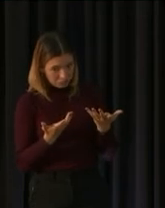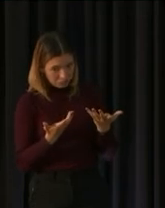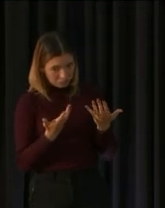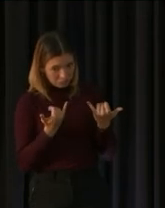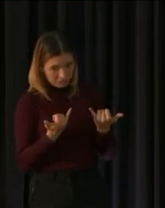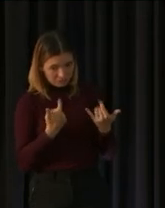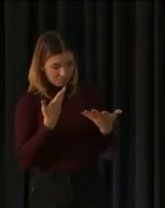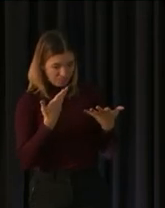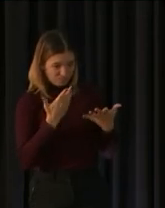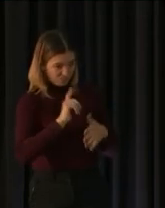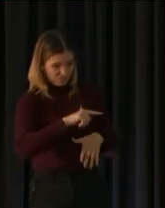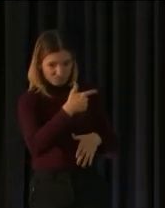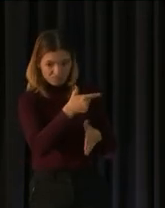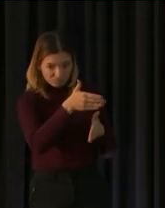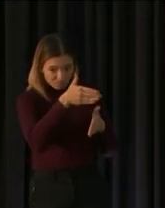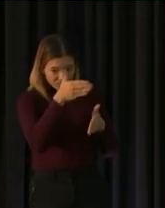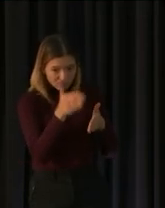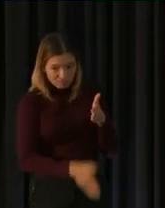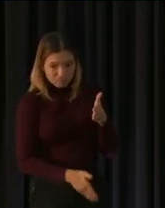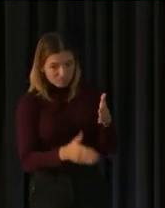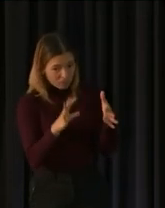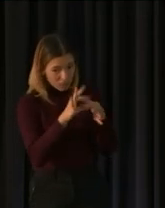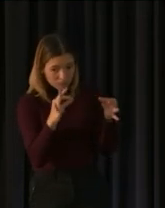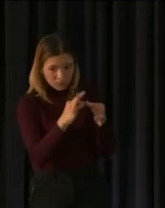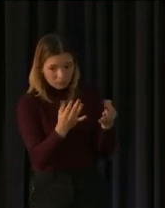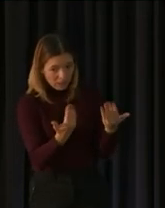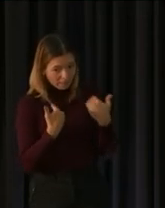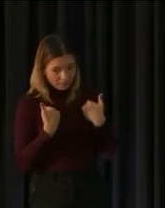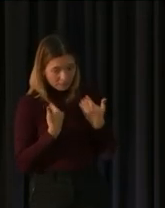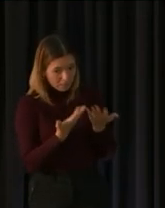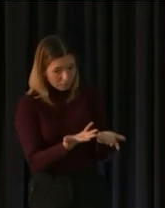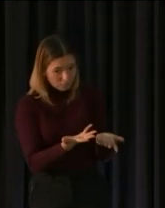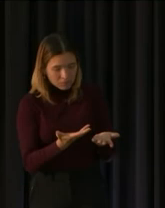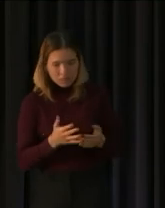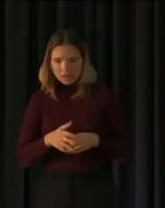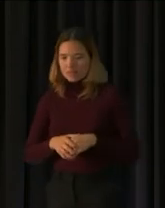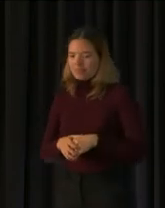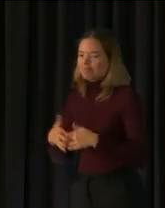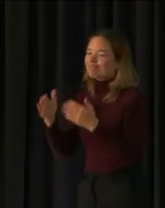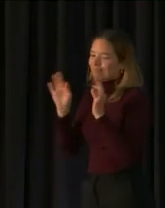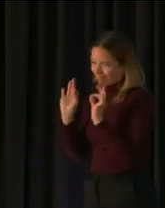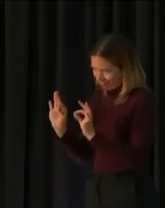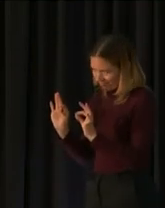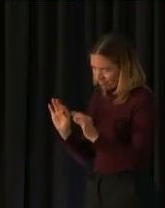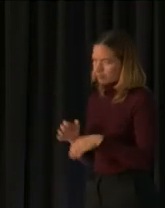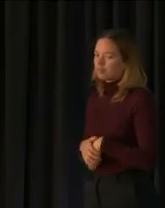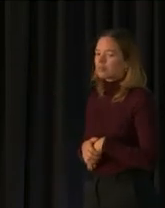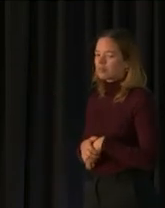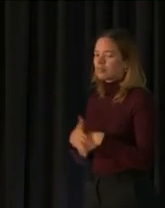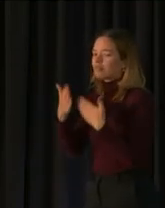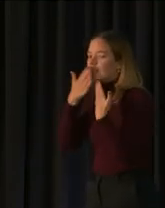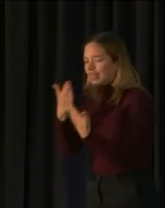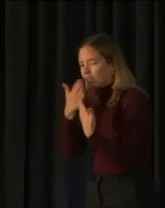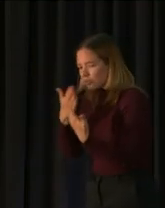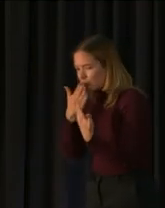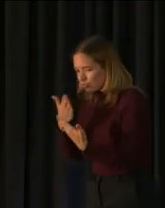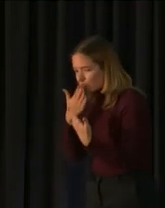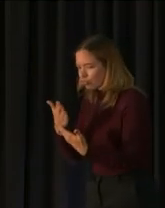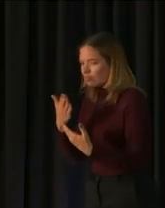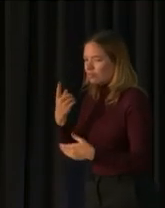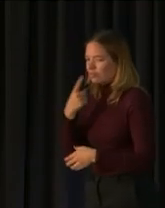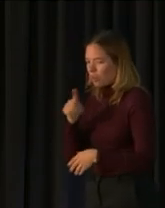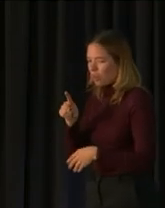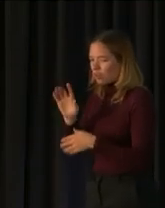Yeah, thank you so much. Also, again, just want to recognize our presenters this evening who've done a phenomenal job talking about